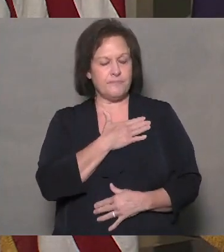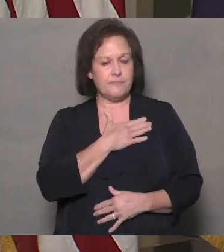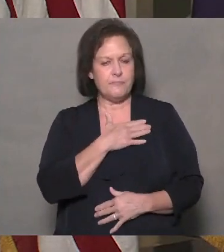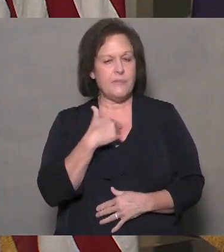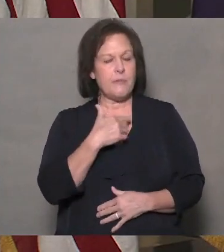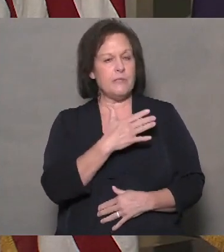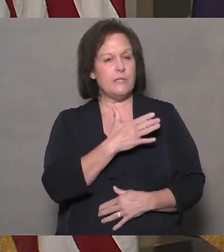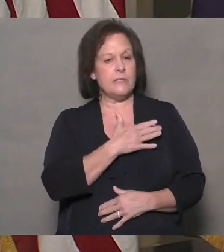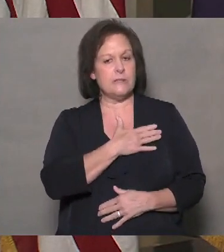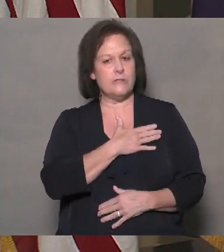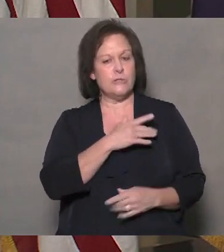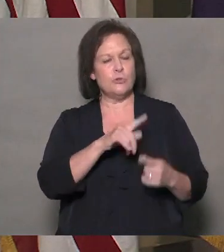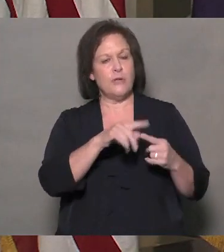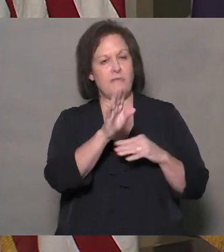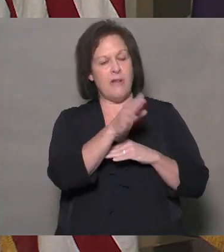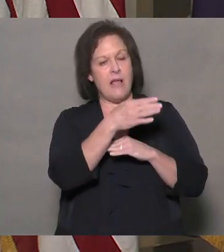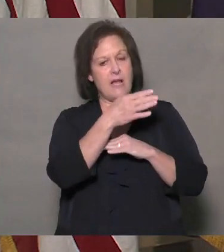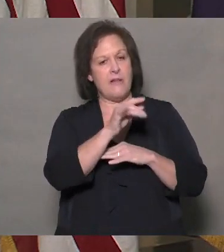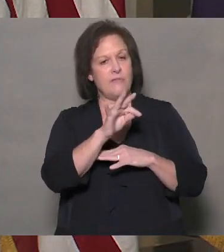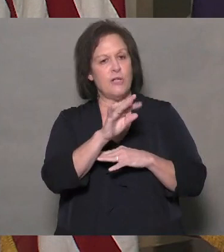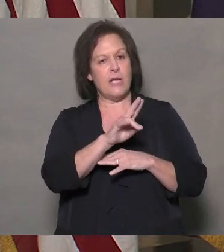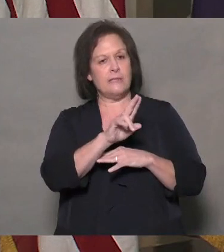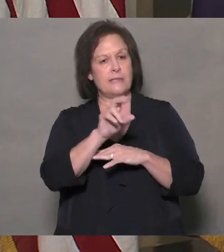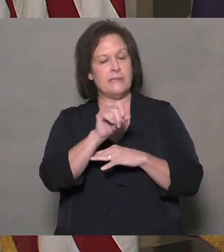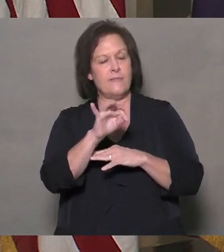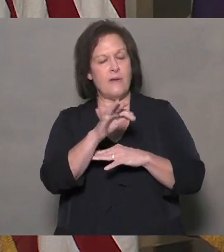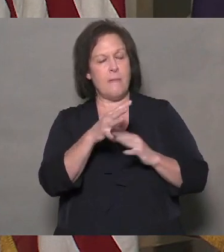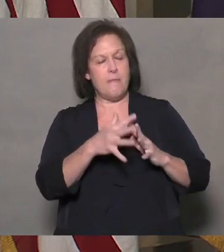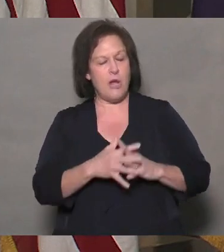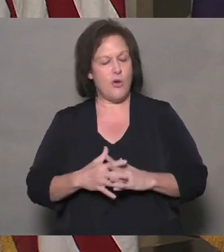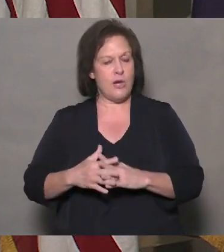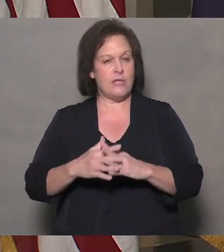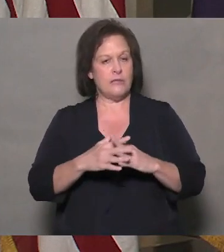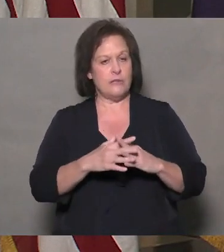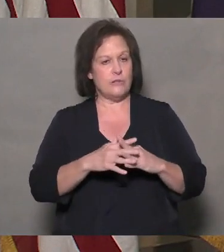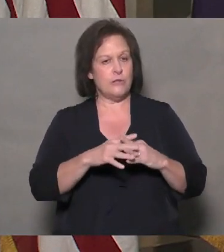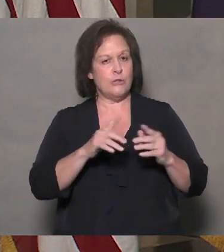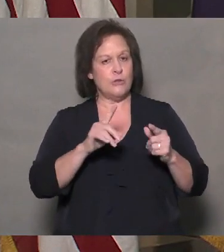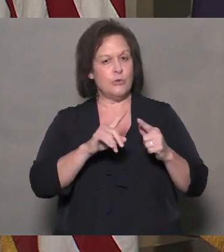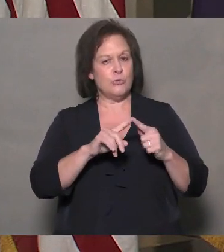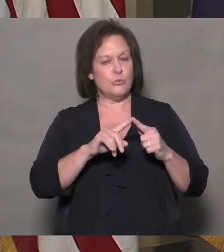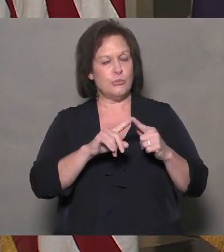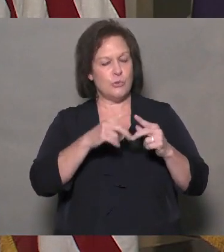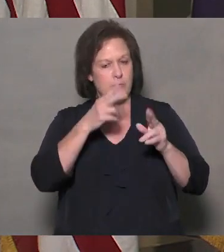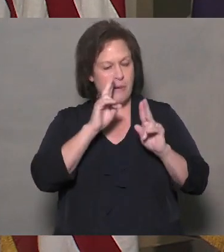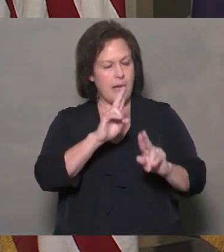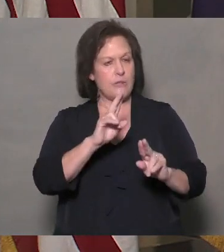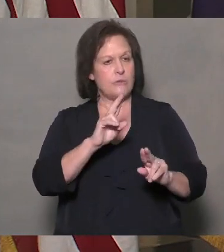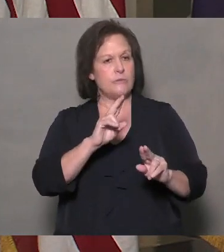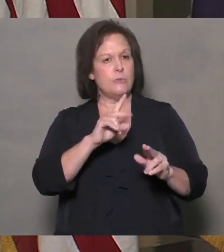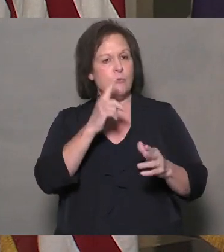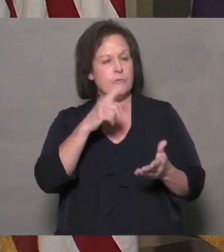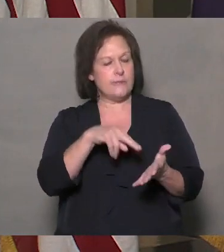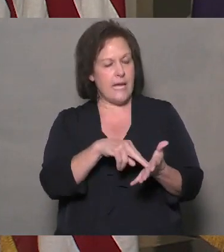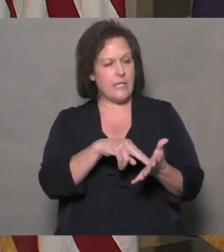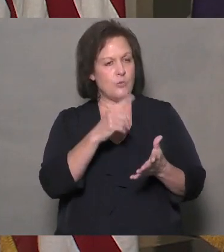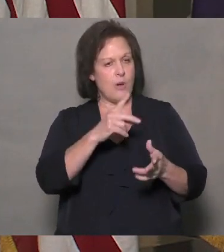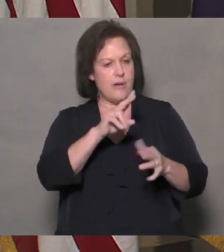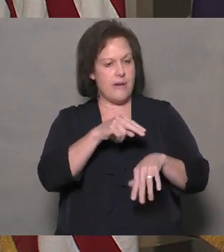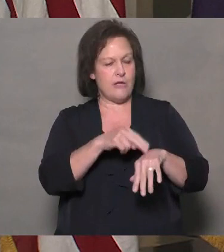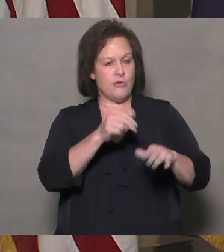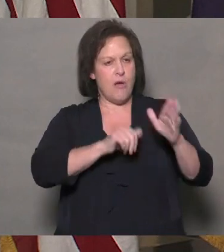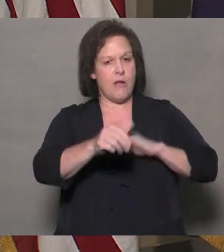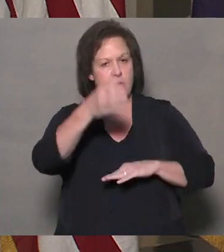I pledge allegiance to the flag of the United States of America and to the republic for which it stands, one nation, under